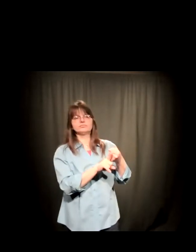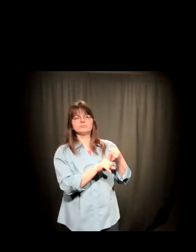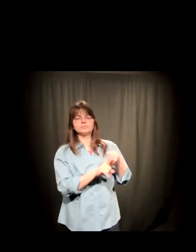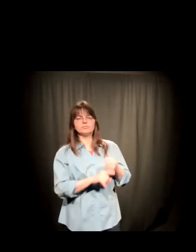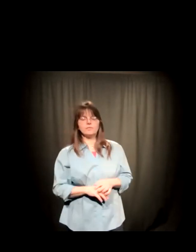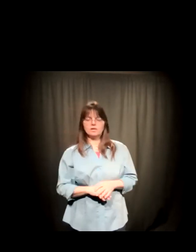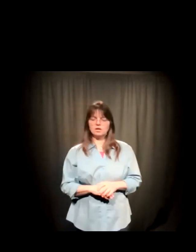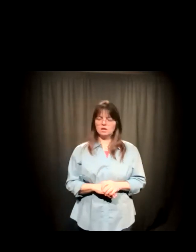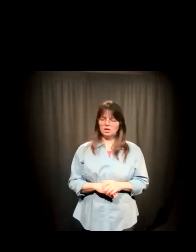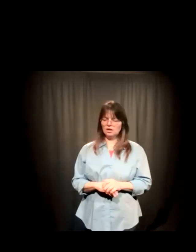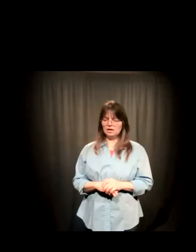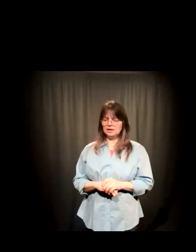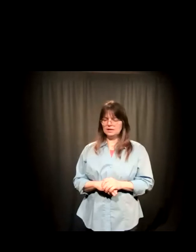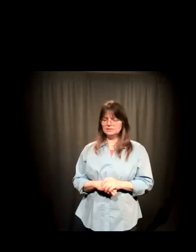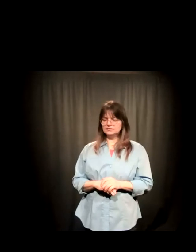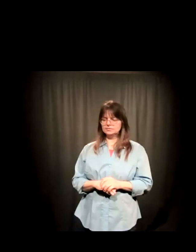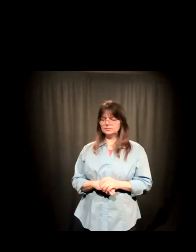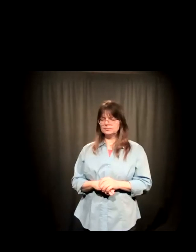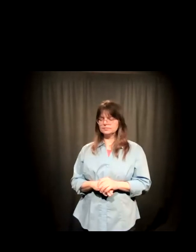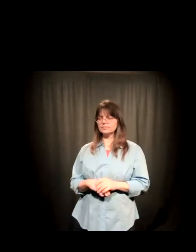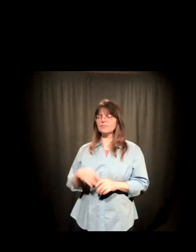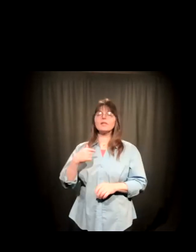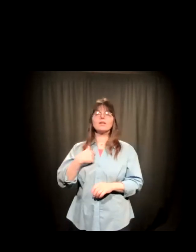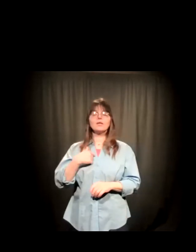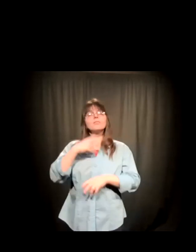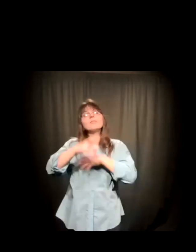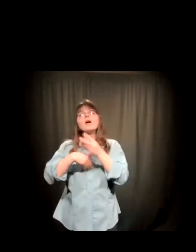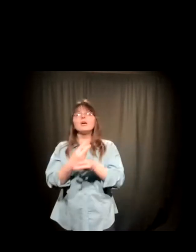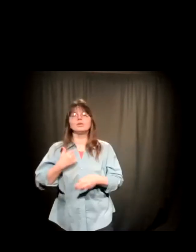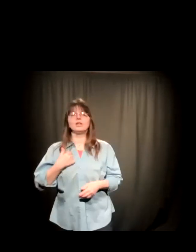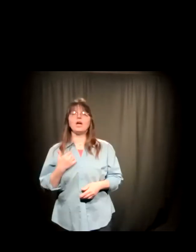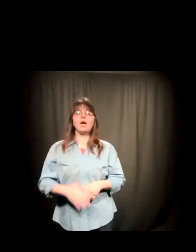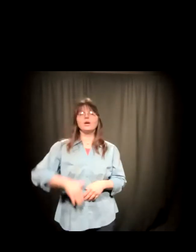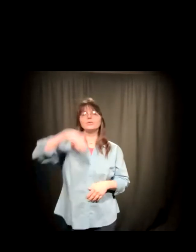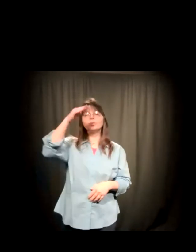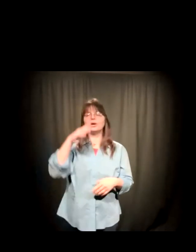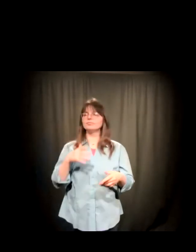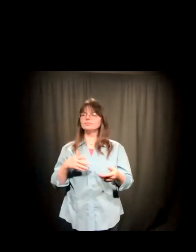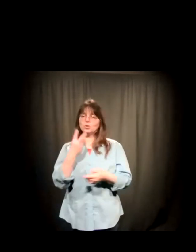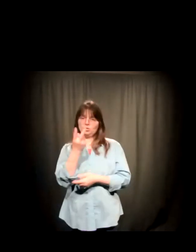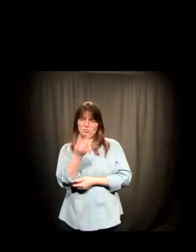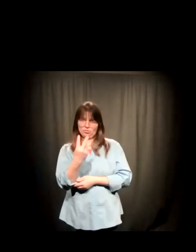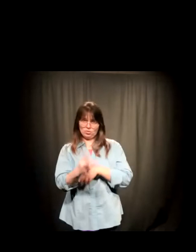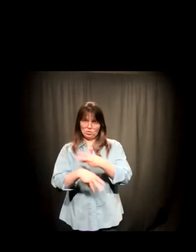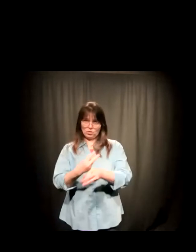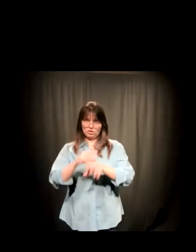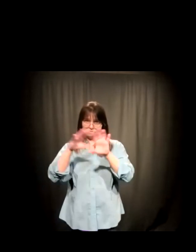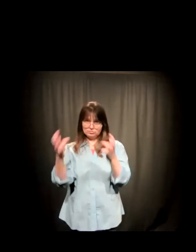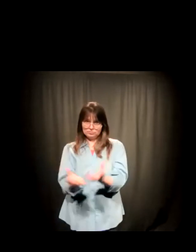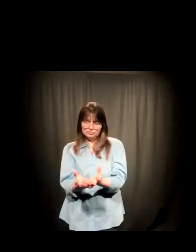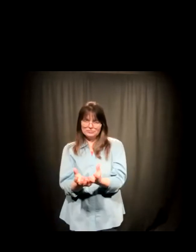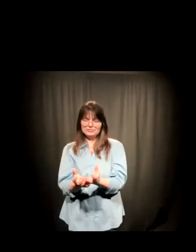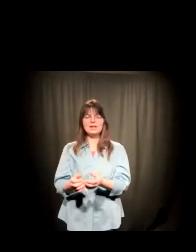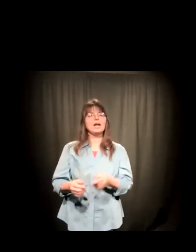I grew up between English and ASL, between the worlds of hearing and deafness. My